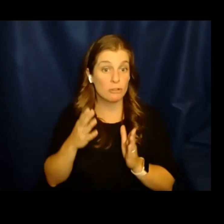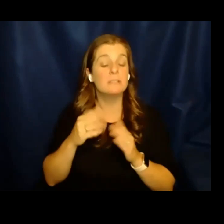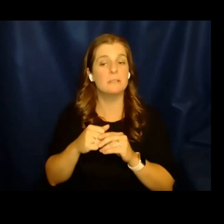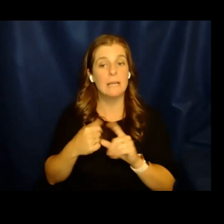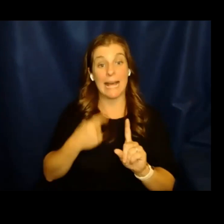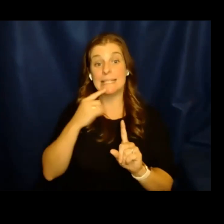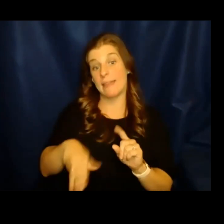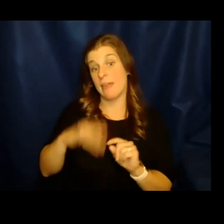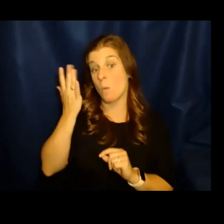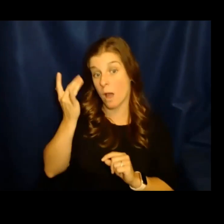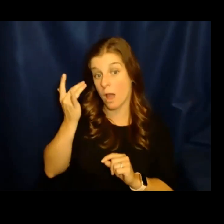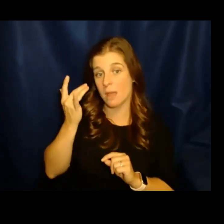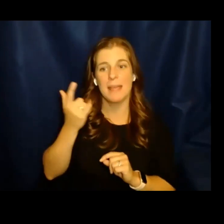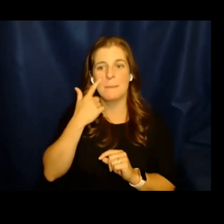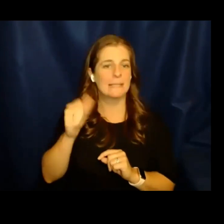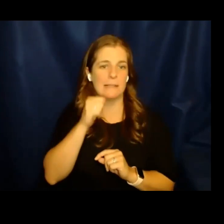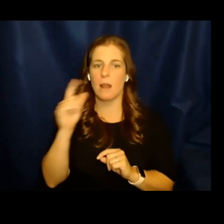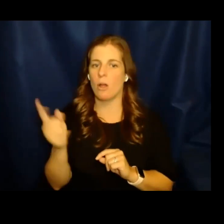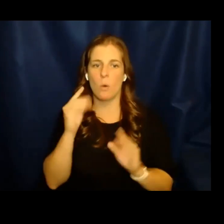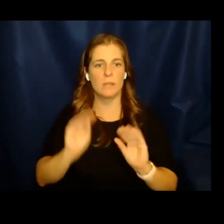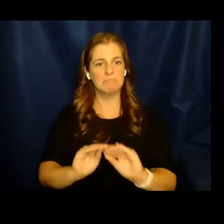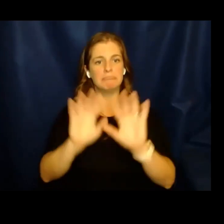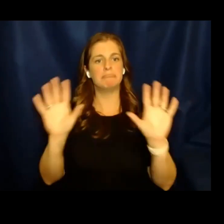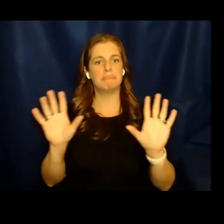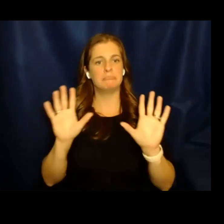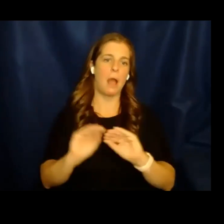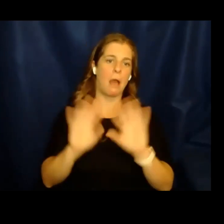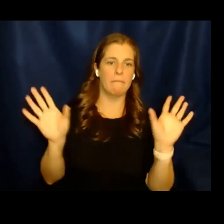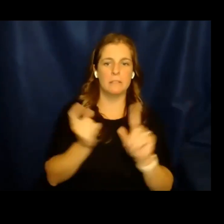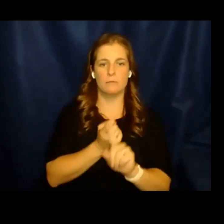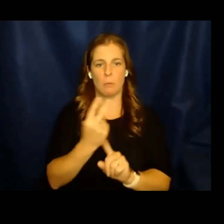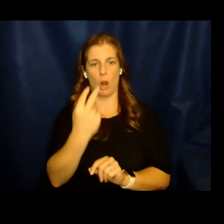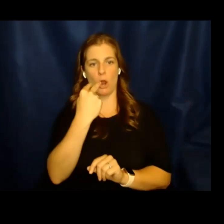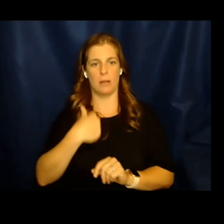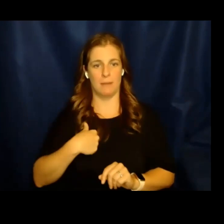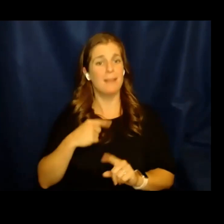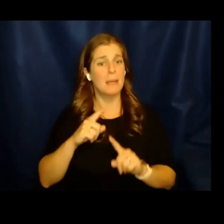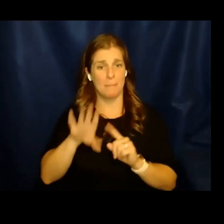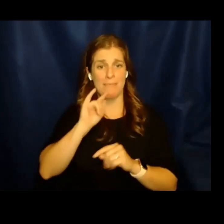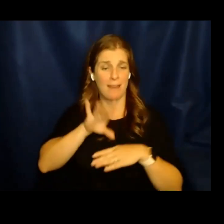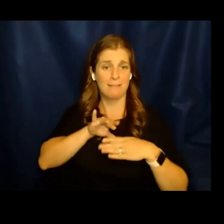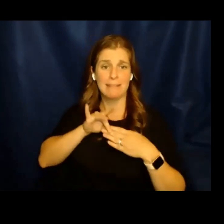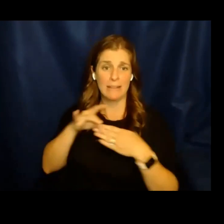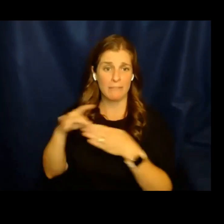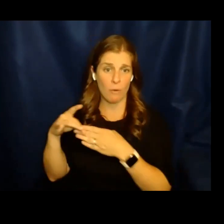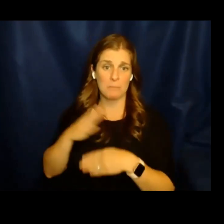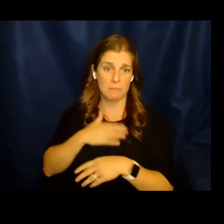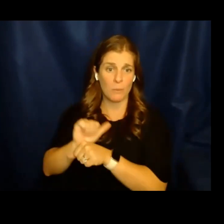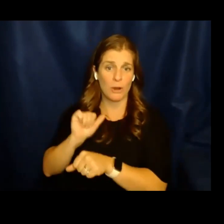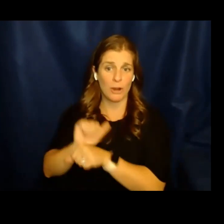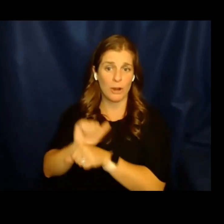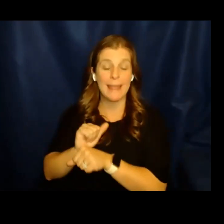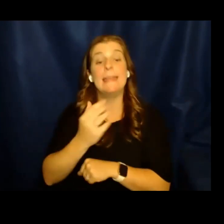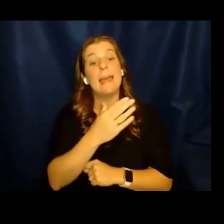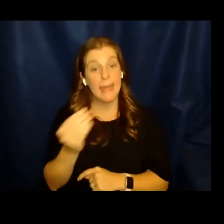things because they're not always apparent from looking at me, but they deeply inform the work that I do. And I also come to you